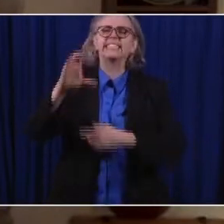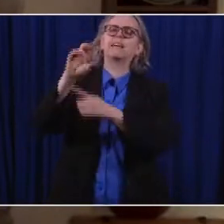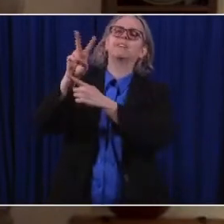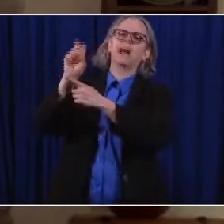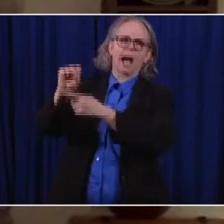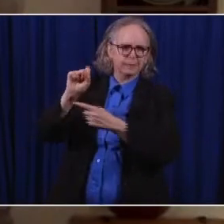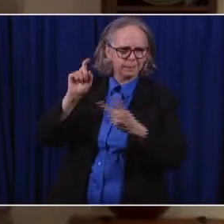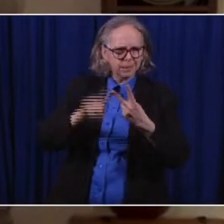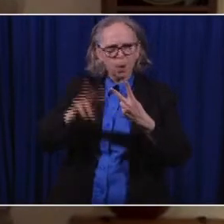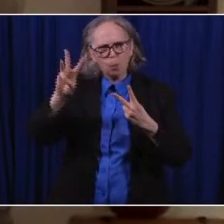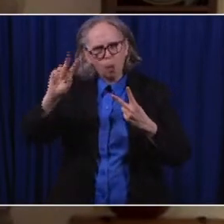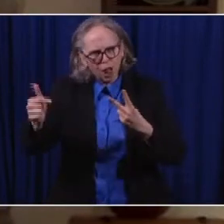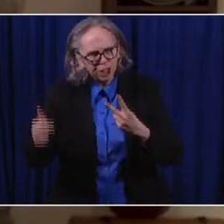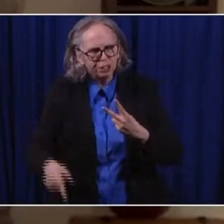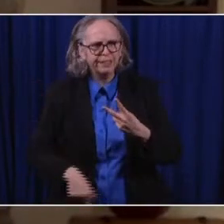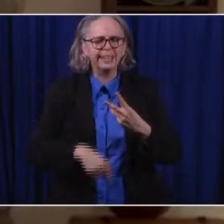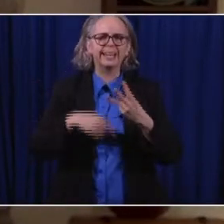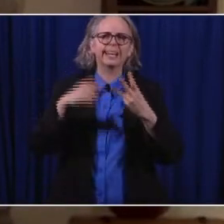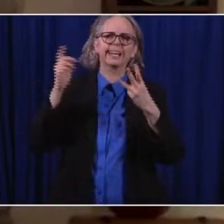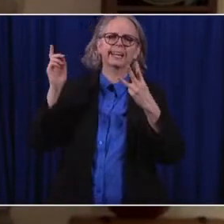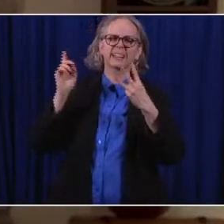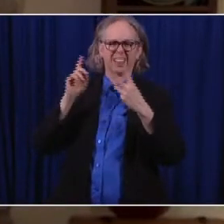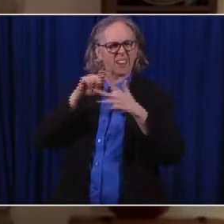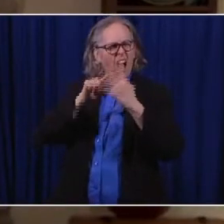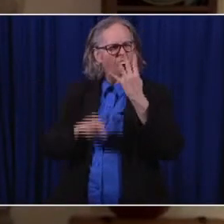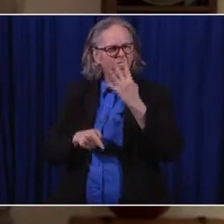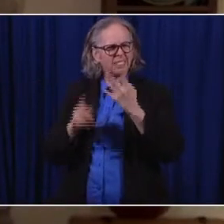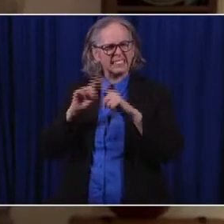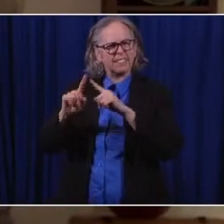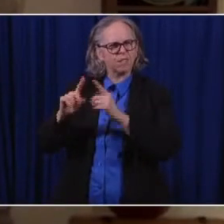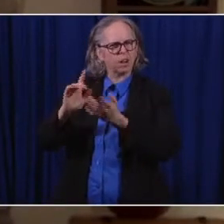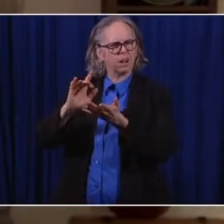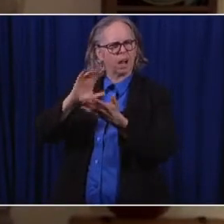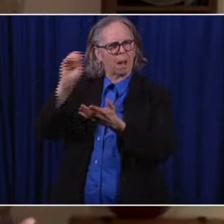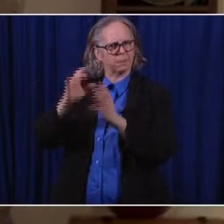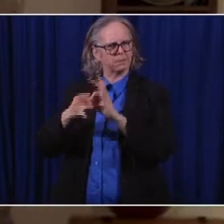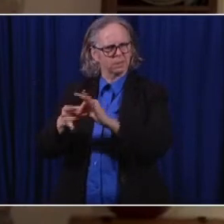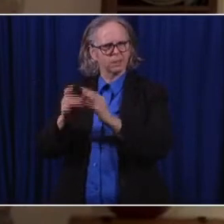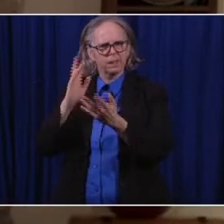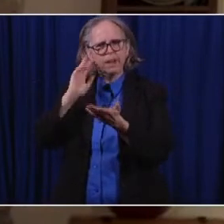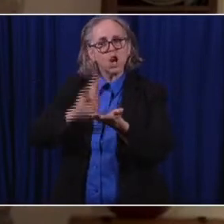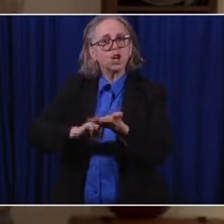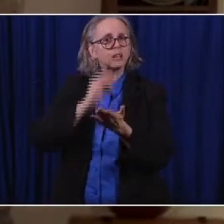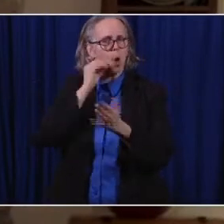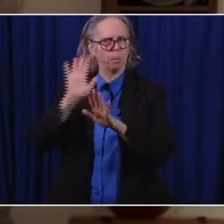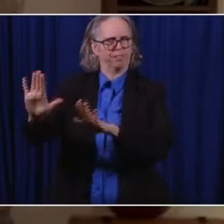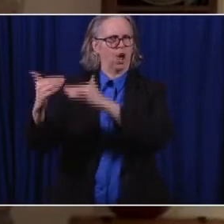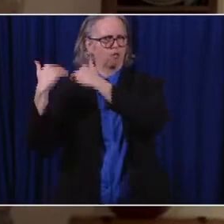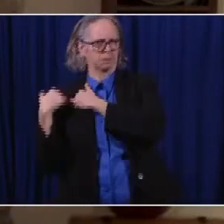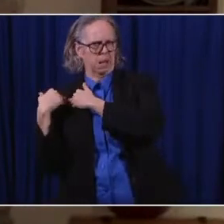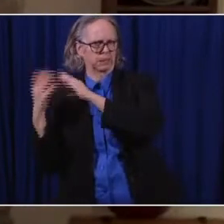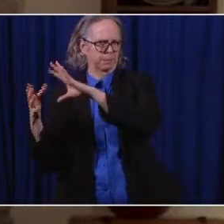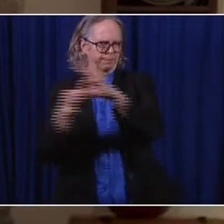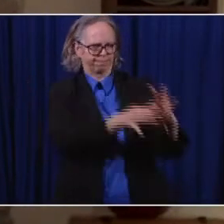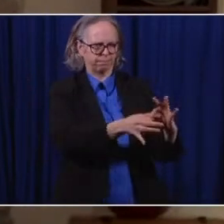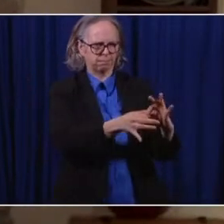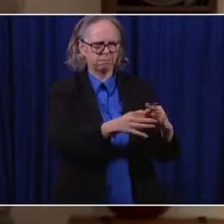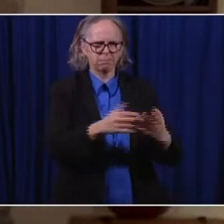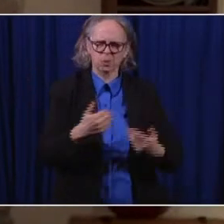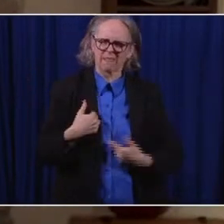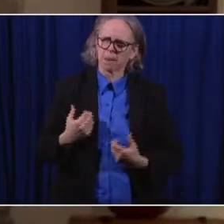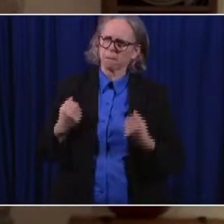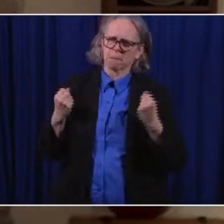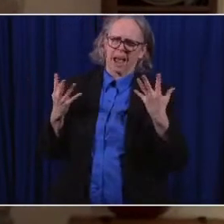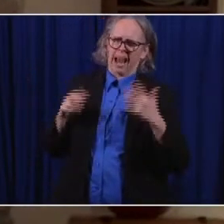CVS and Walgreens. They're doing all the nursing homes now. We got hundreds and hundreds of nursing homes. So it's going to take